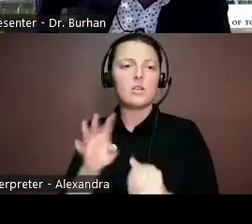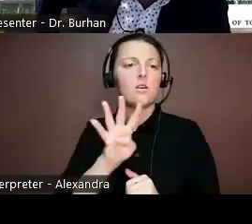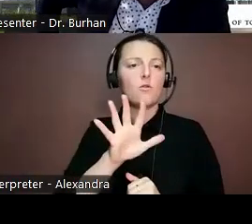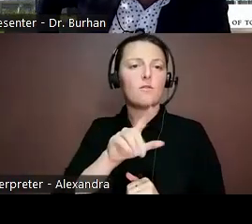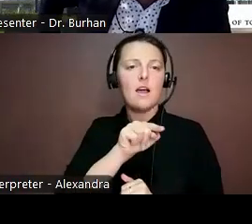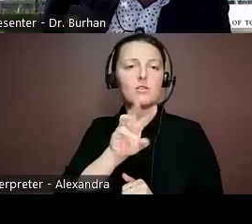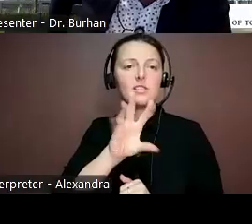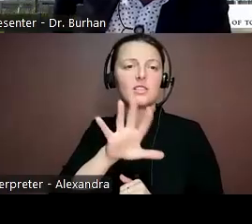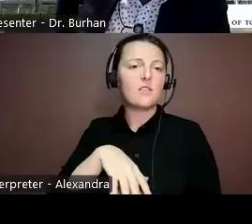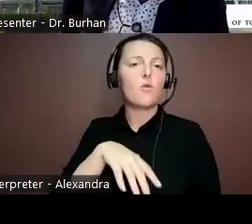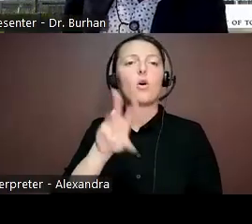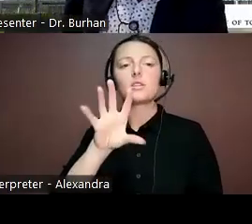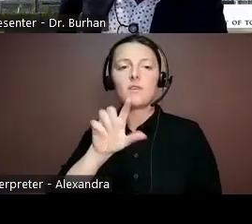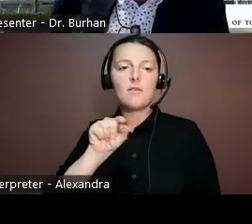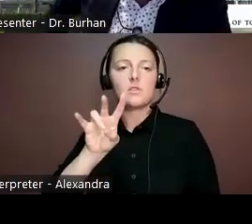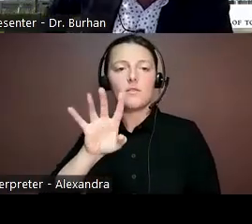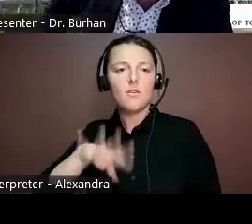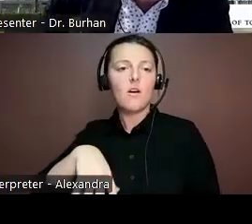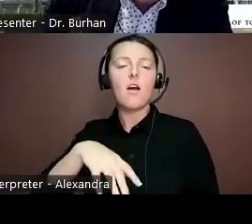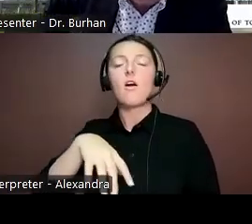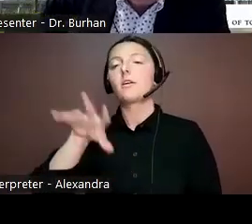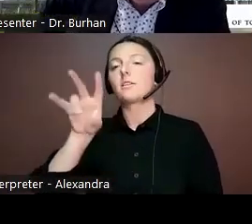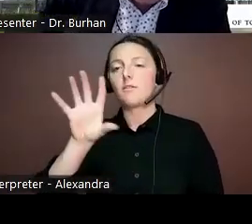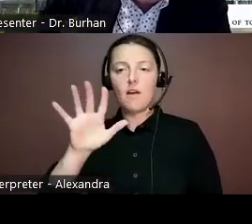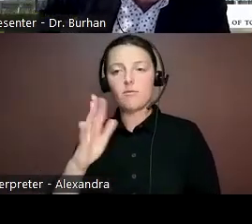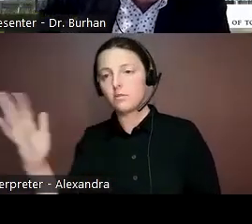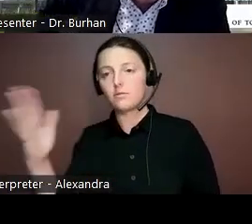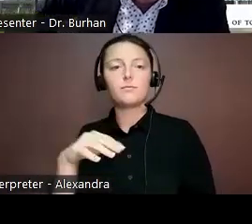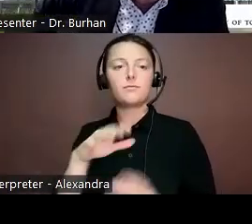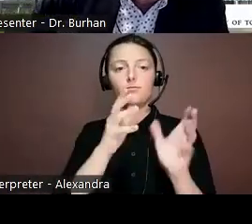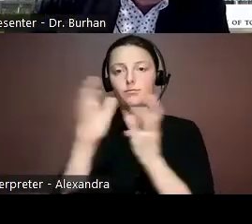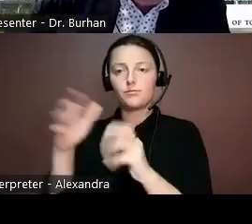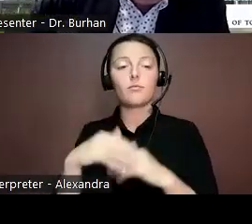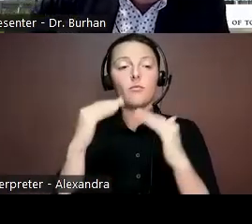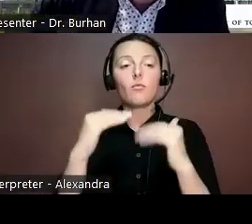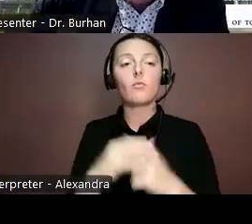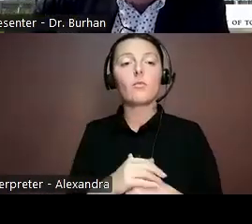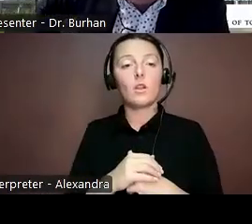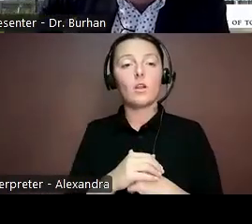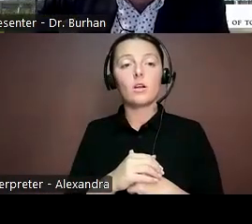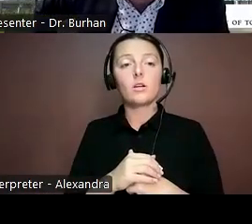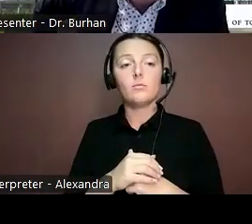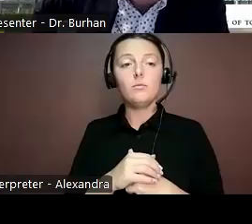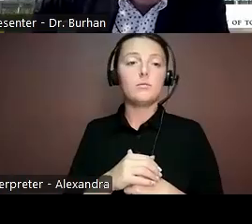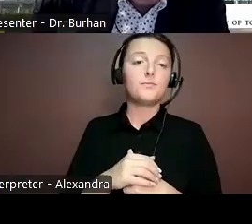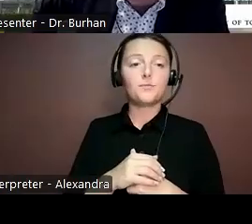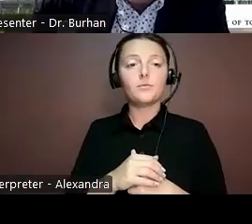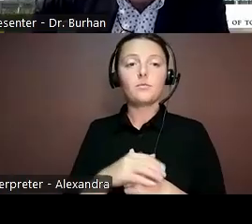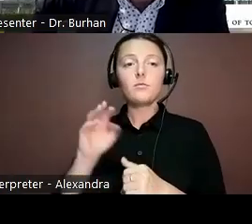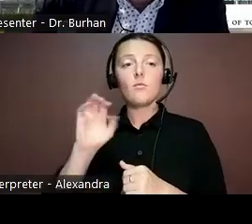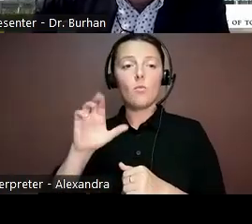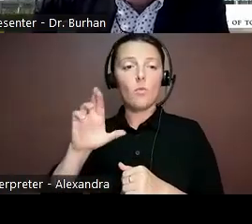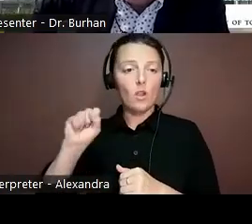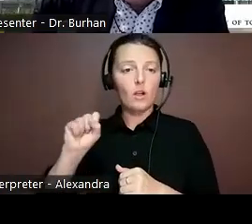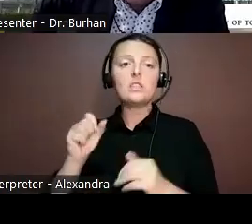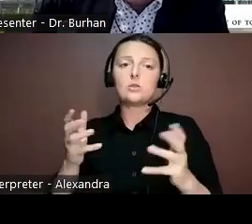on. So the motor cognitive risk syndrome was prevalent around 7%. And it seemed to be higher in the younger age group, which